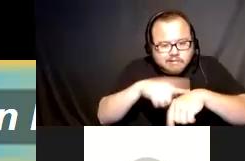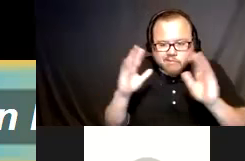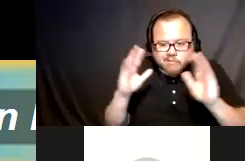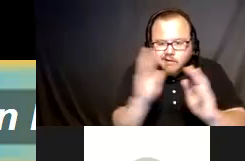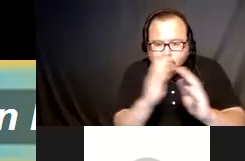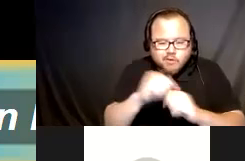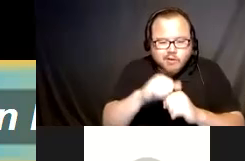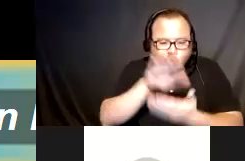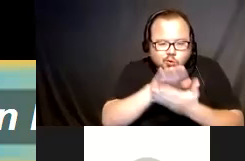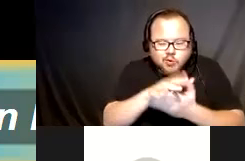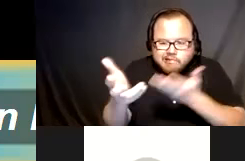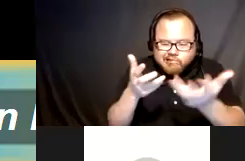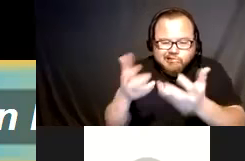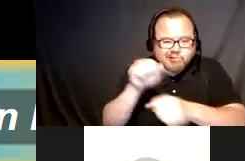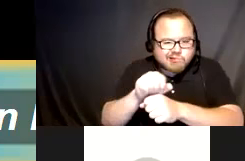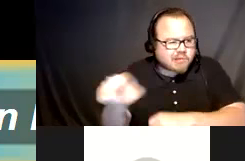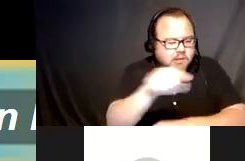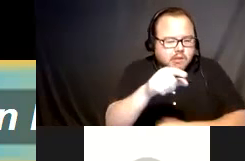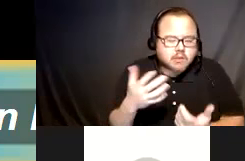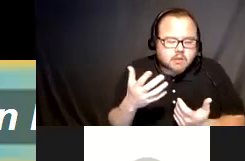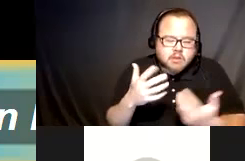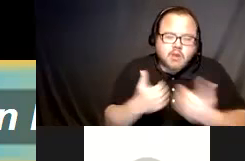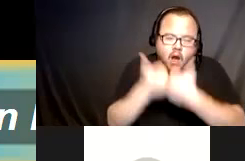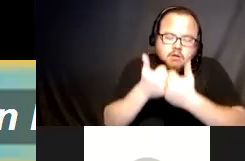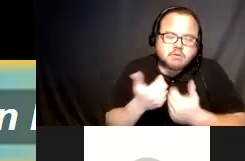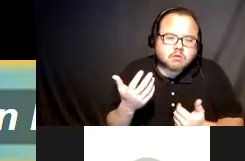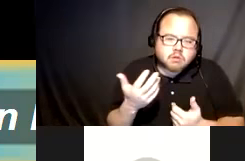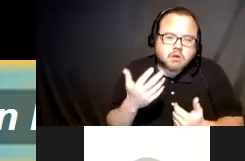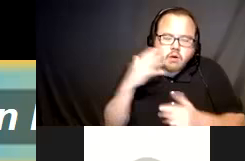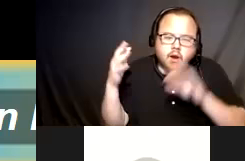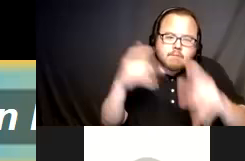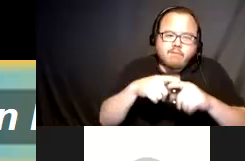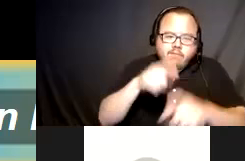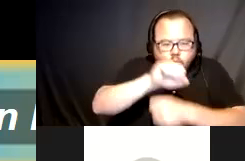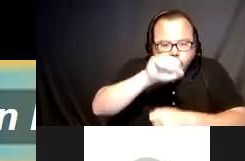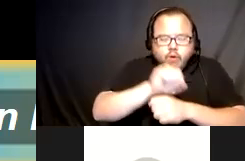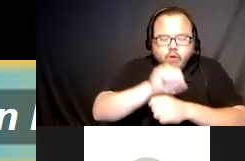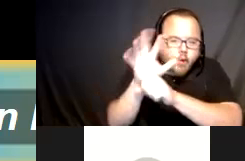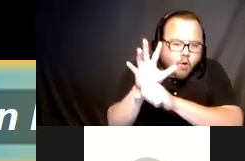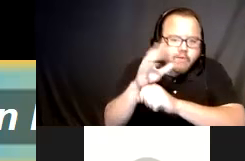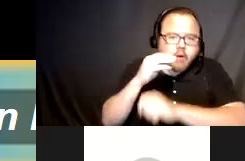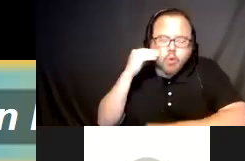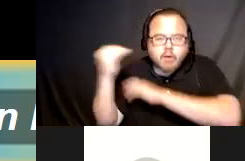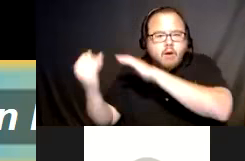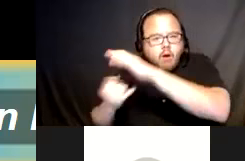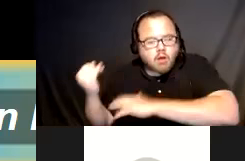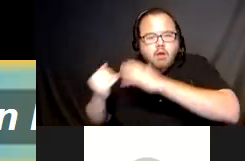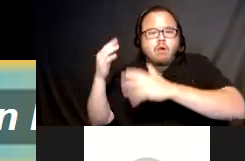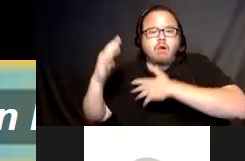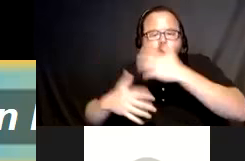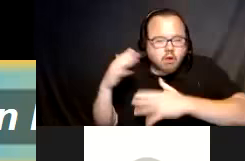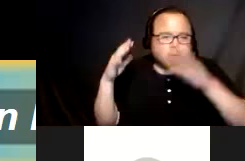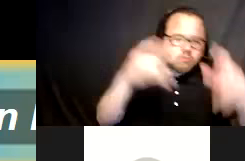with some of the schools because of, coming back from working after COVID, in addition